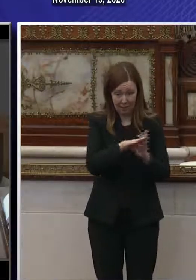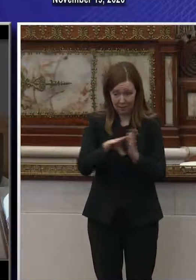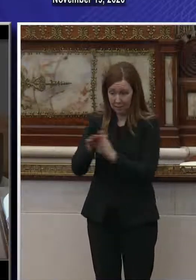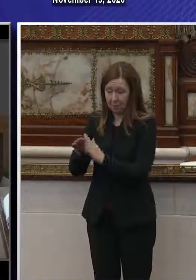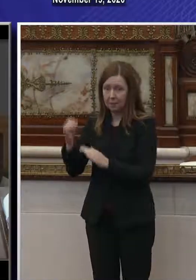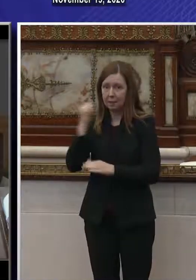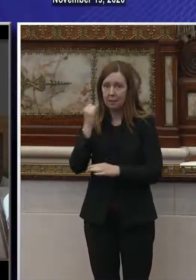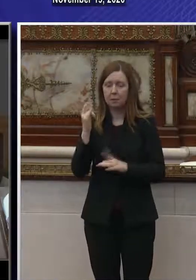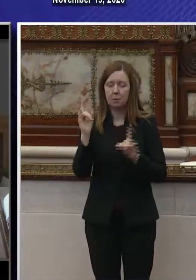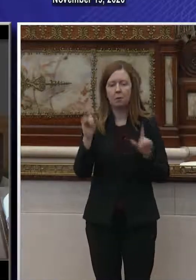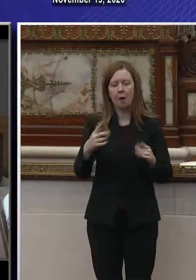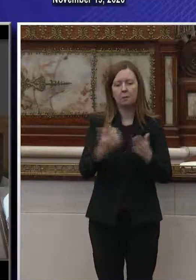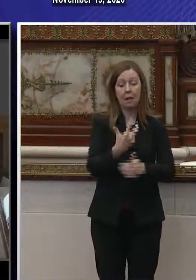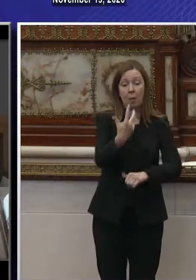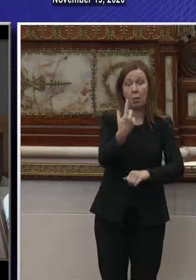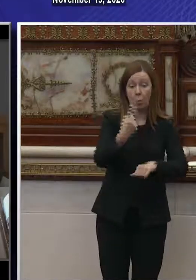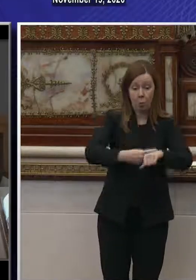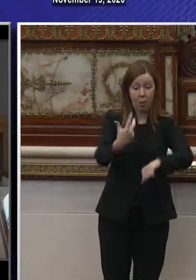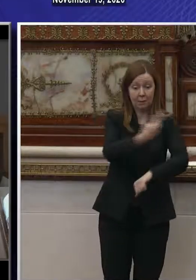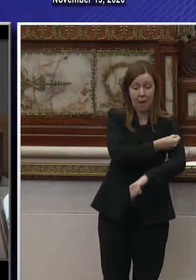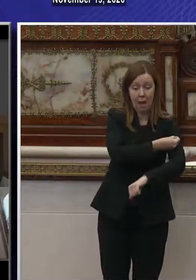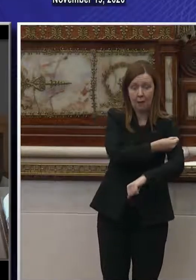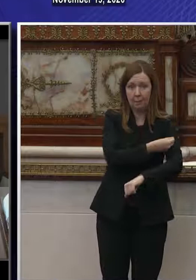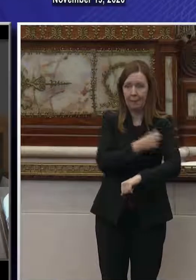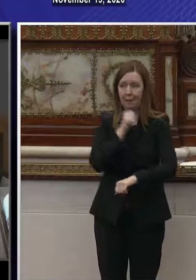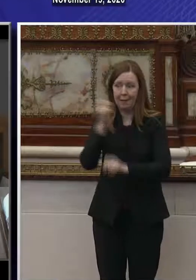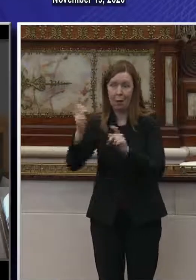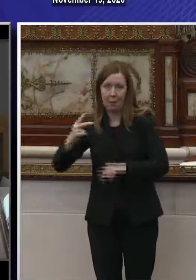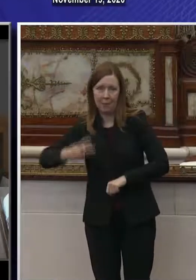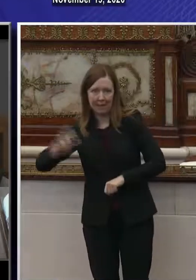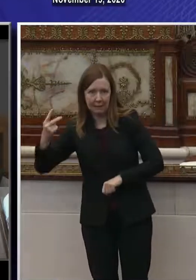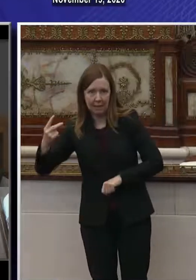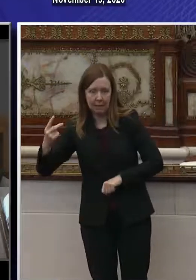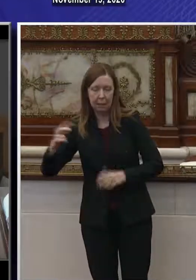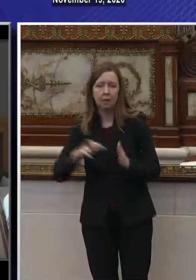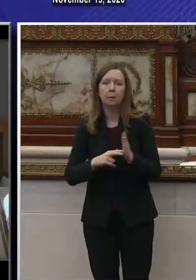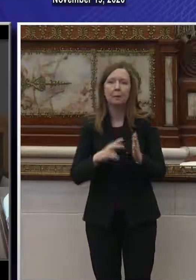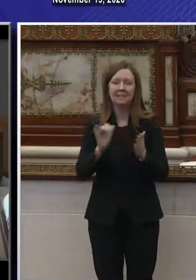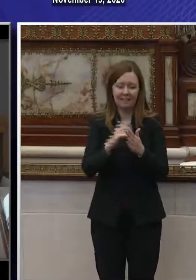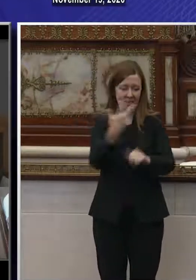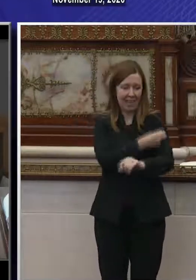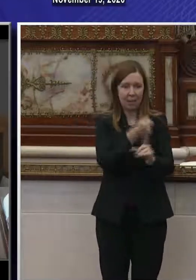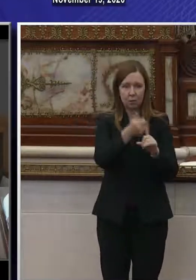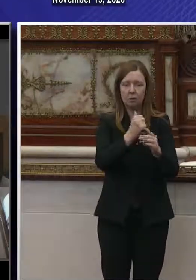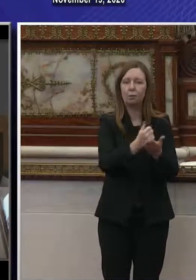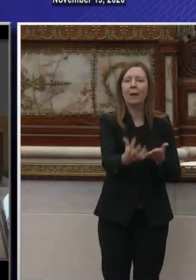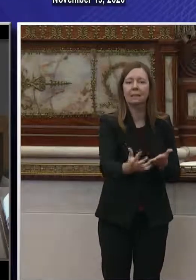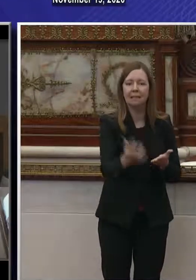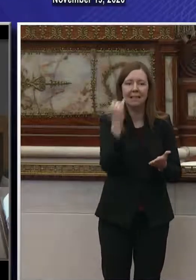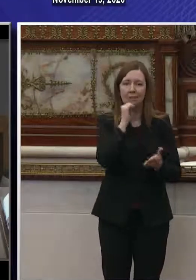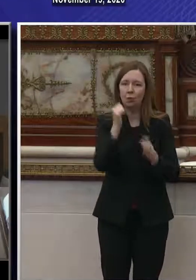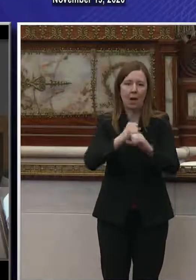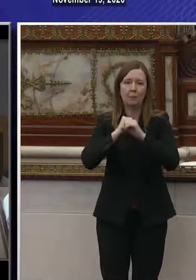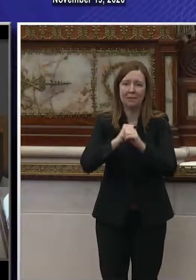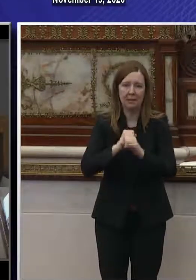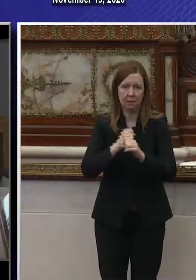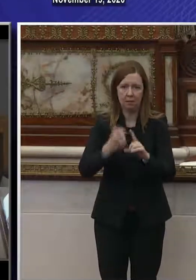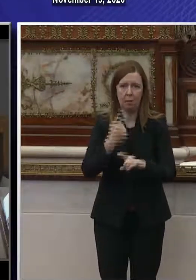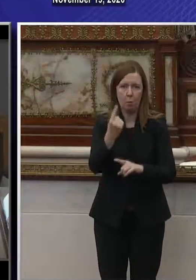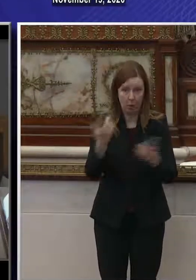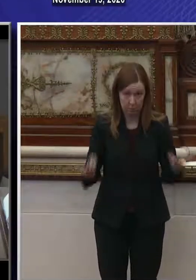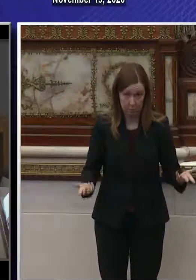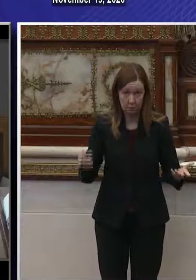comes in and gets 1 dose and they don't come back for the second dose, you just wasted a dose because they're not protected at all after just 1